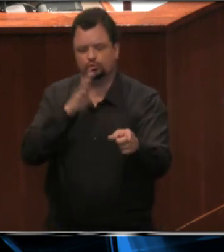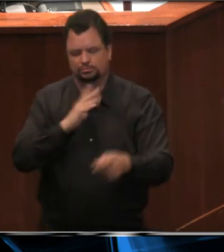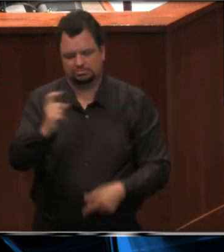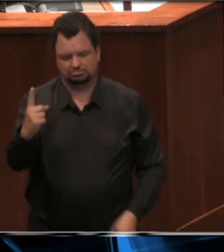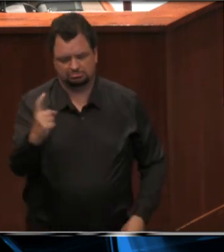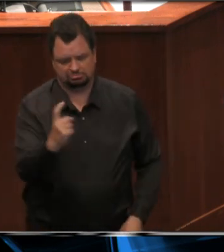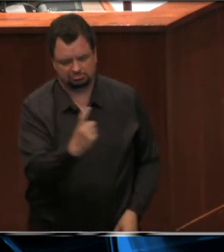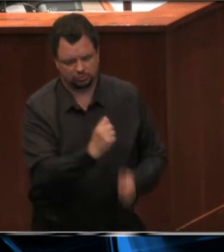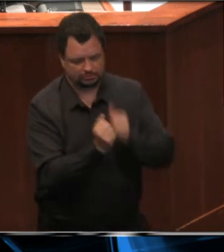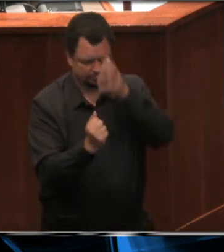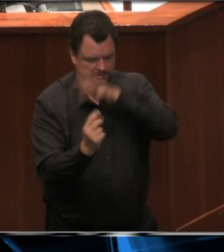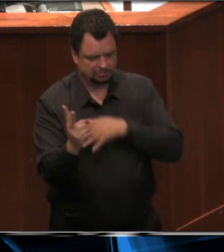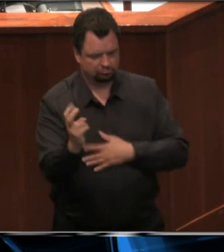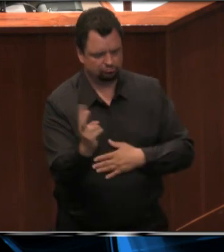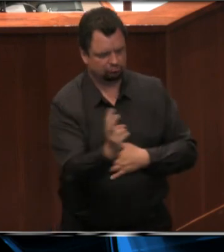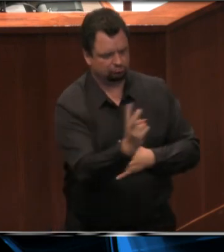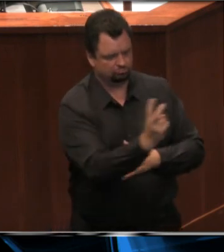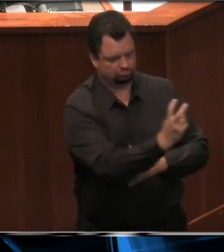Please.